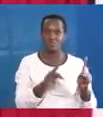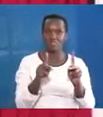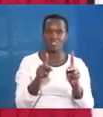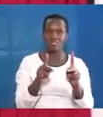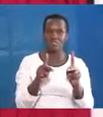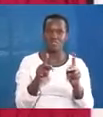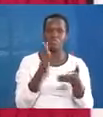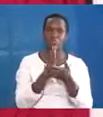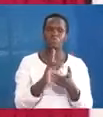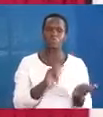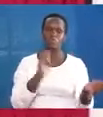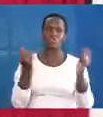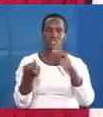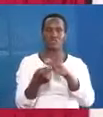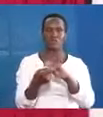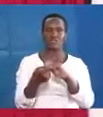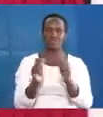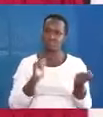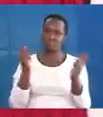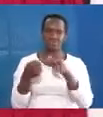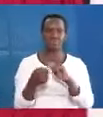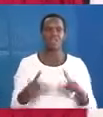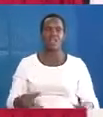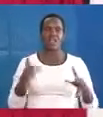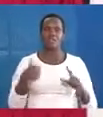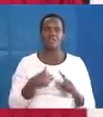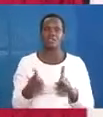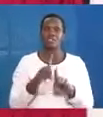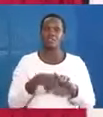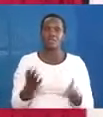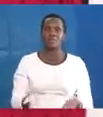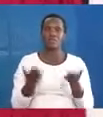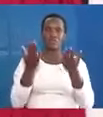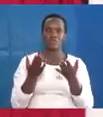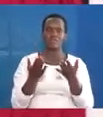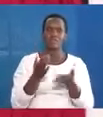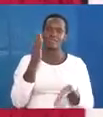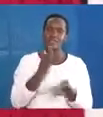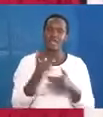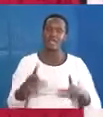are transformative and uplifting. The reality of life